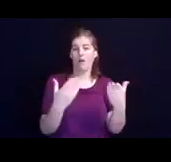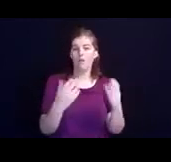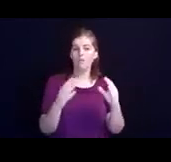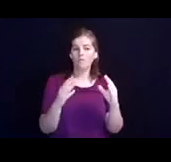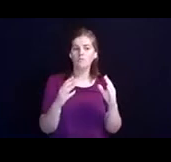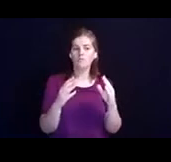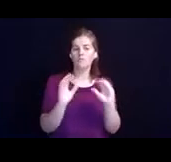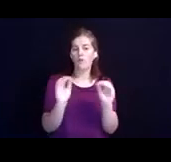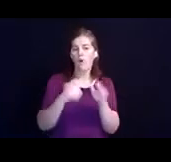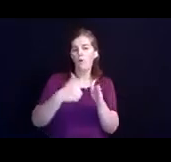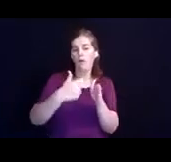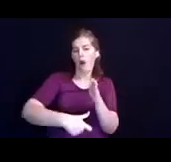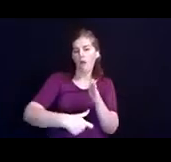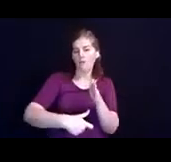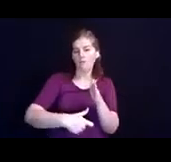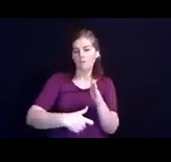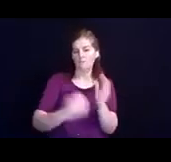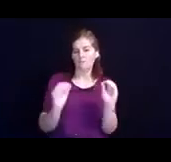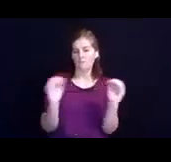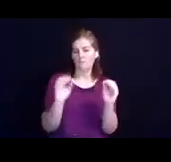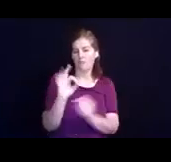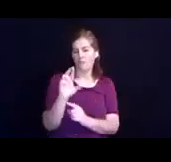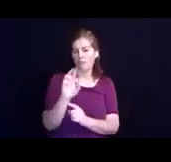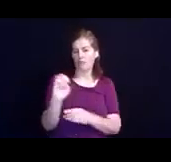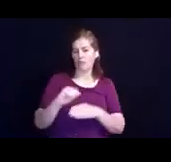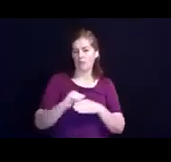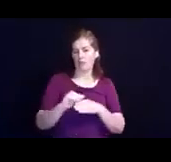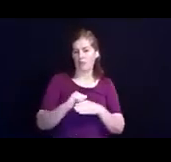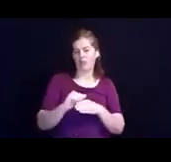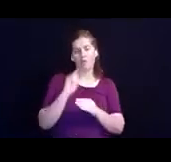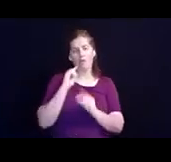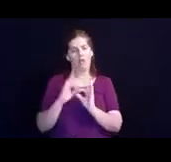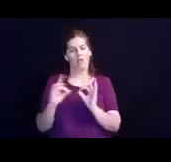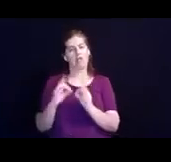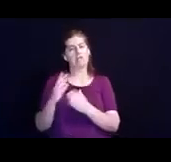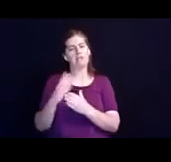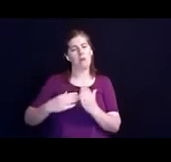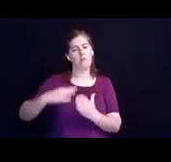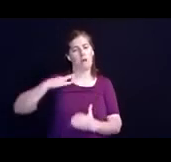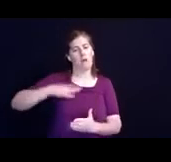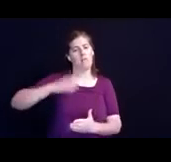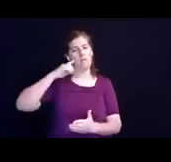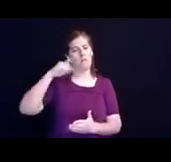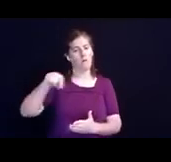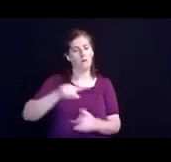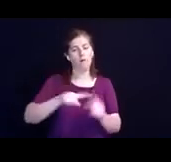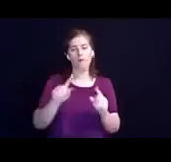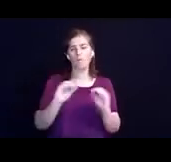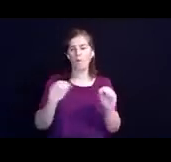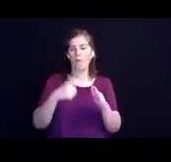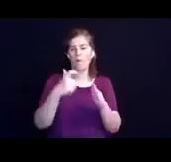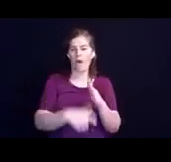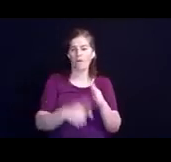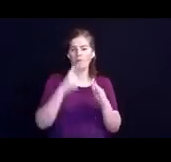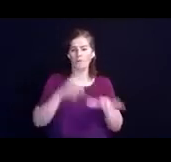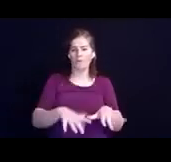There's no cost, and as we'll mention in a few minutes, there may even be some economic benefit to you, but there's no cost to this